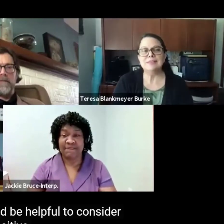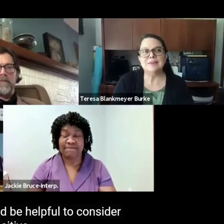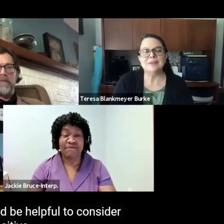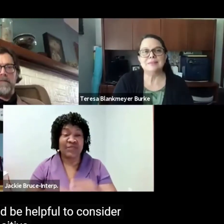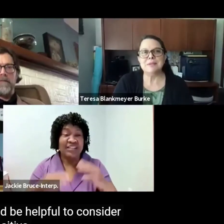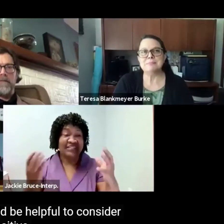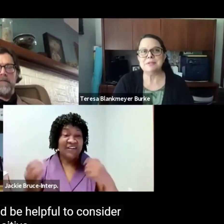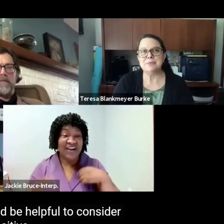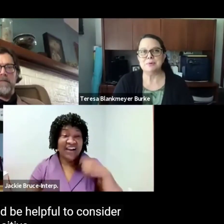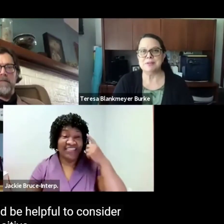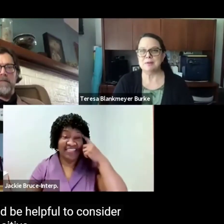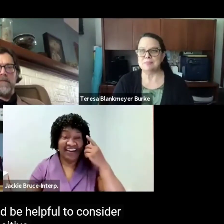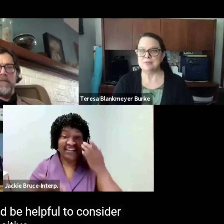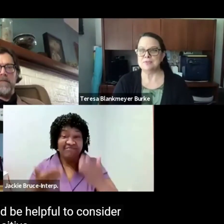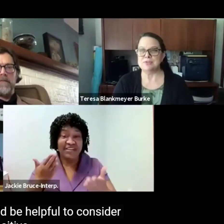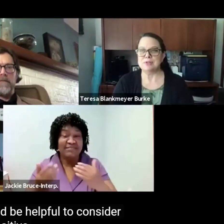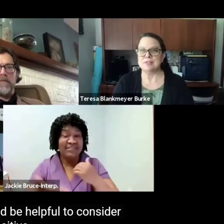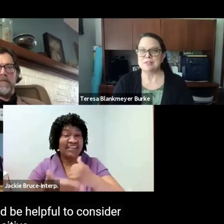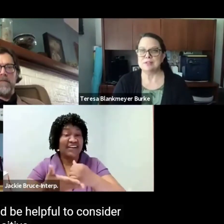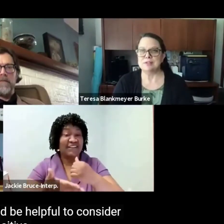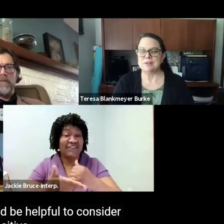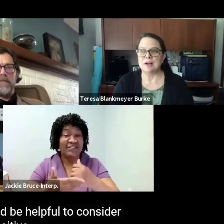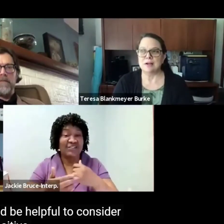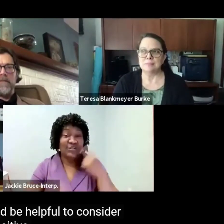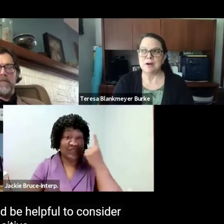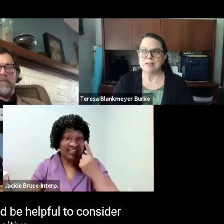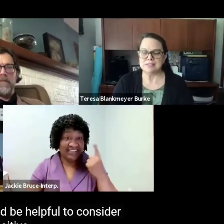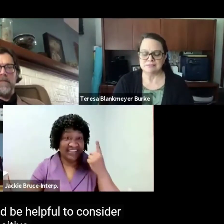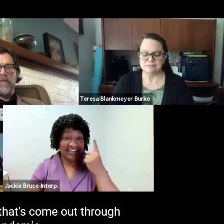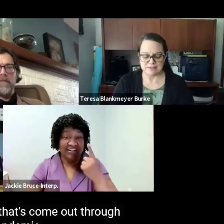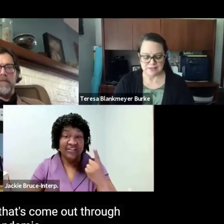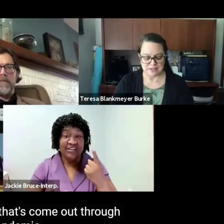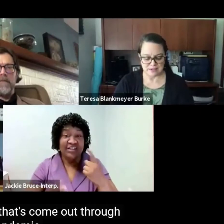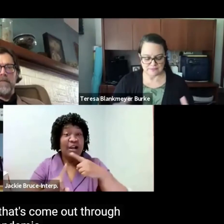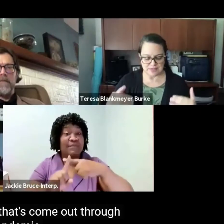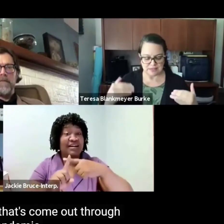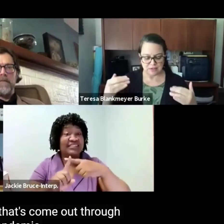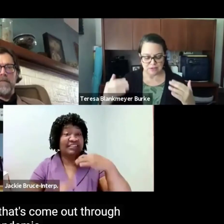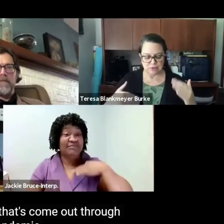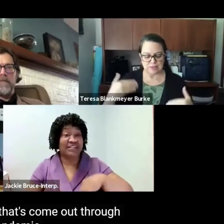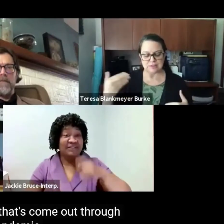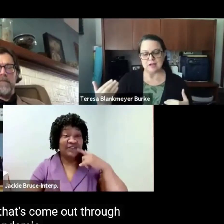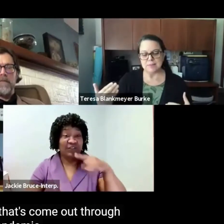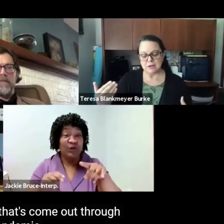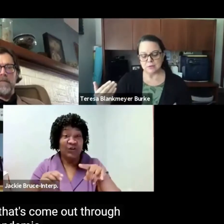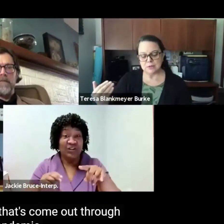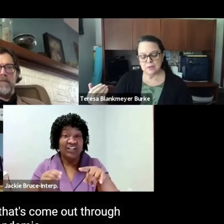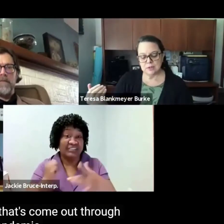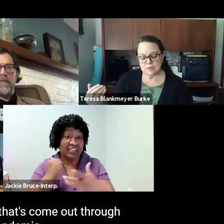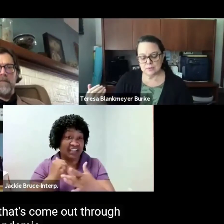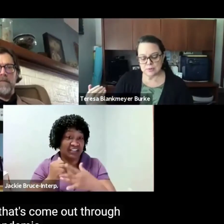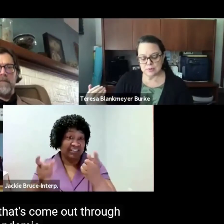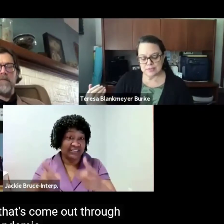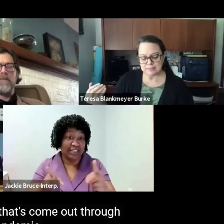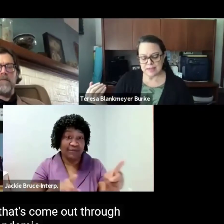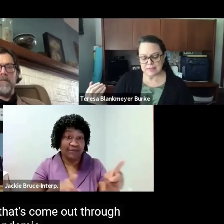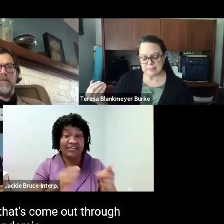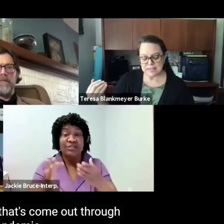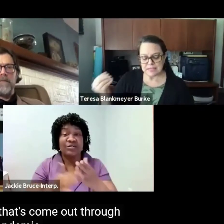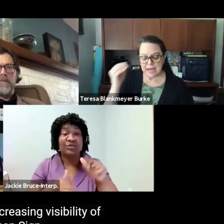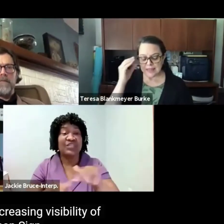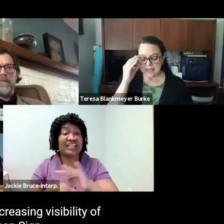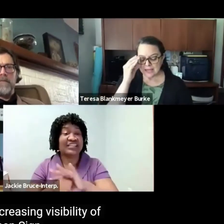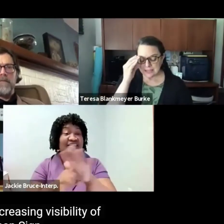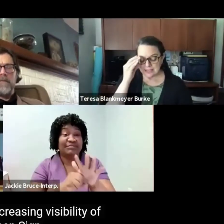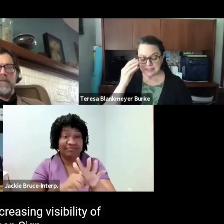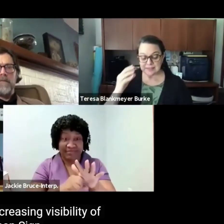So I thought maybe it would be helpful to consider a positive benefit of technology that's come out through this